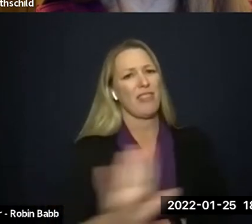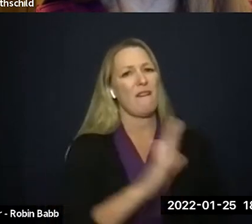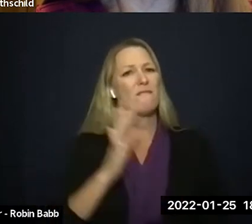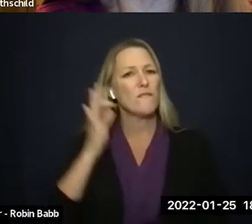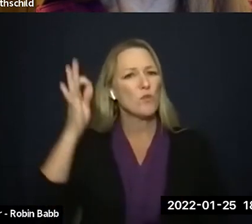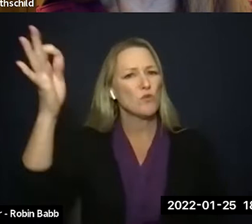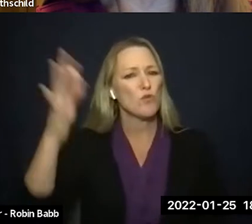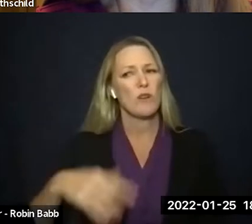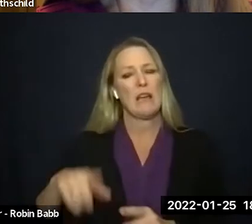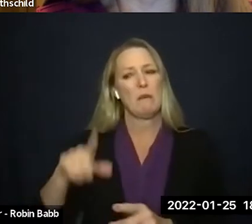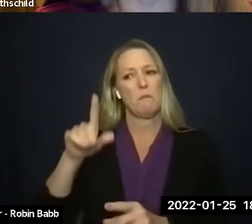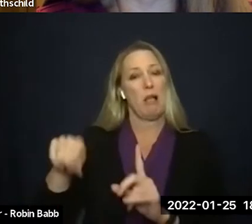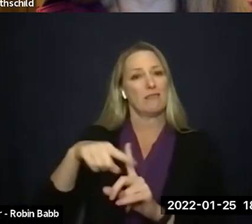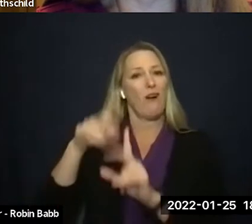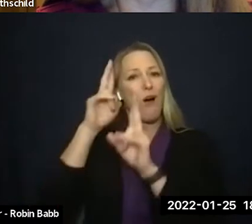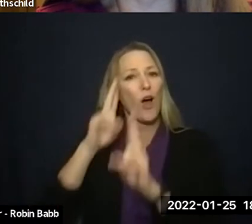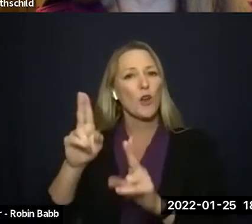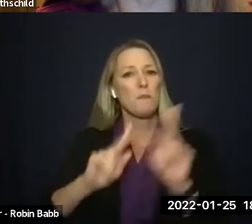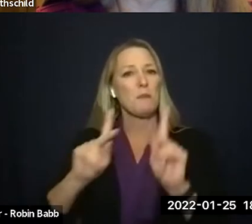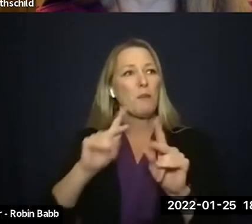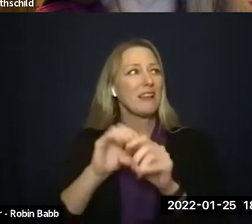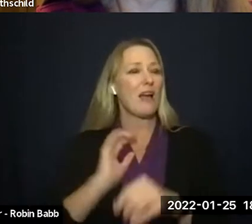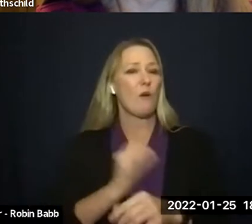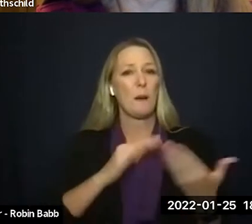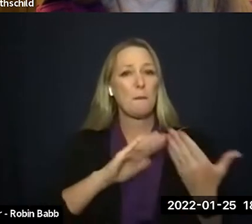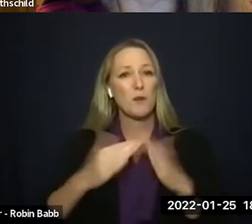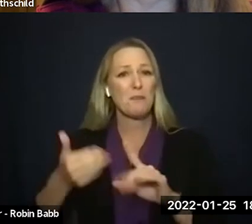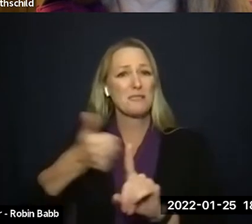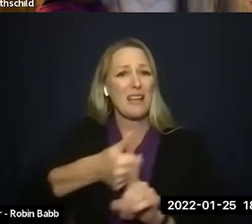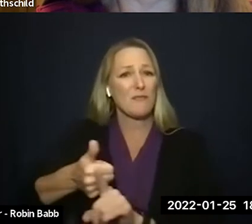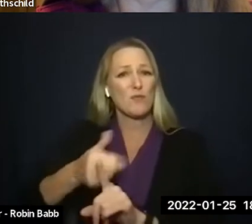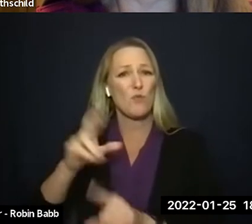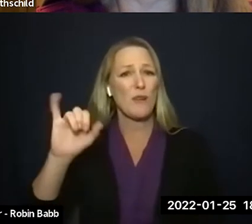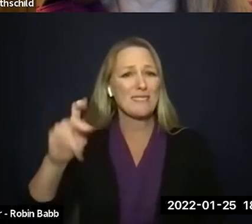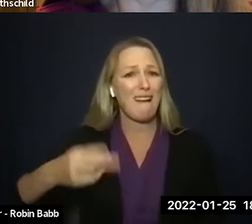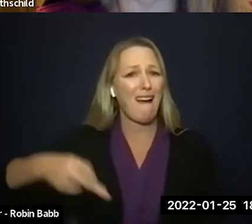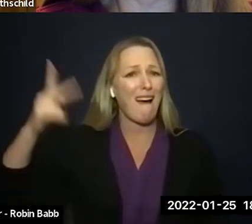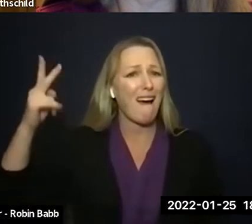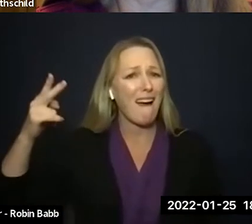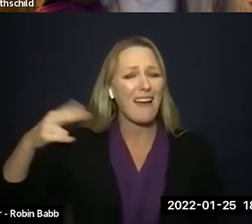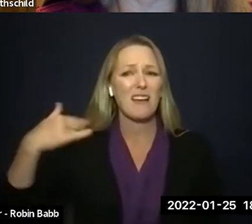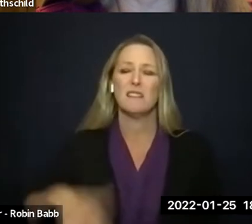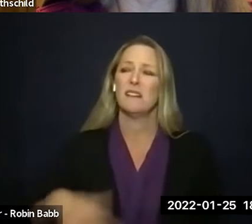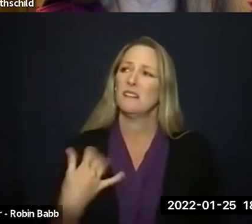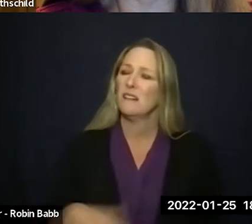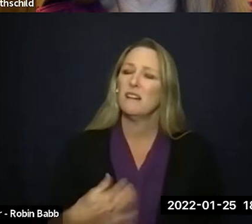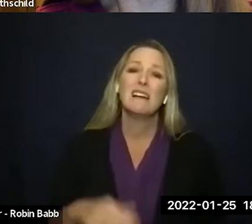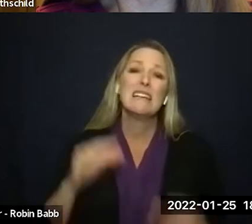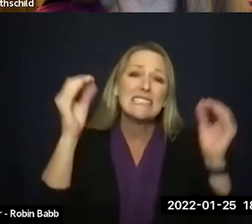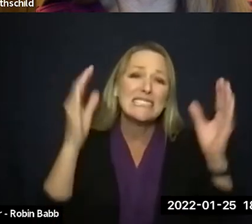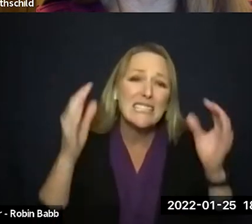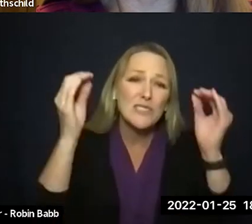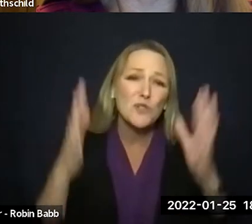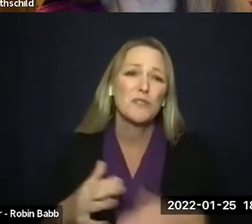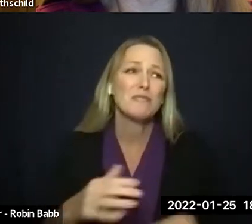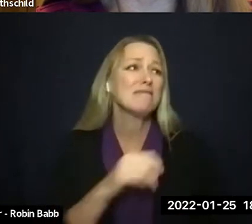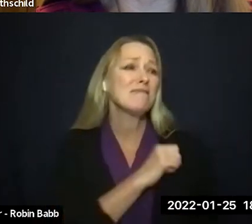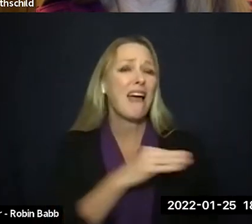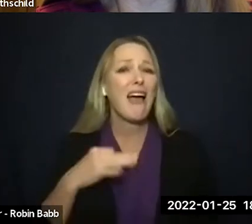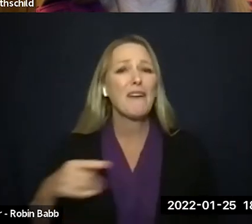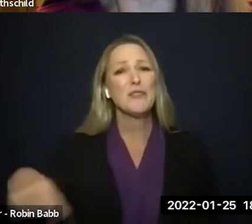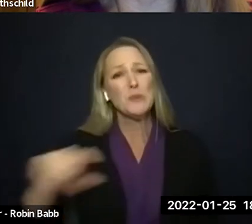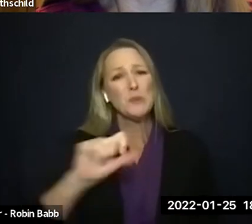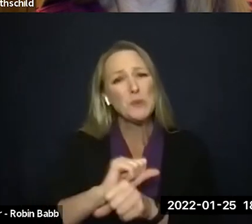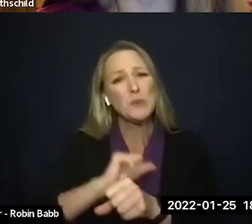that honors the people in our community they're most at risk and i also want to applaud the teachers and the staff who are on the front lines who are